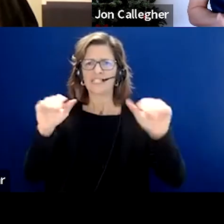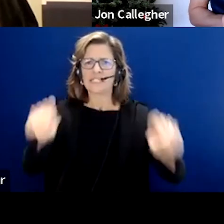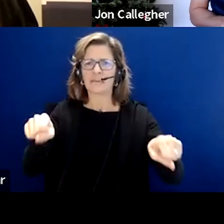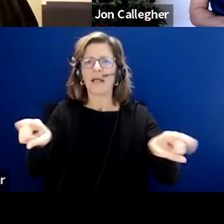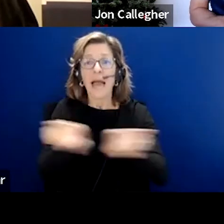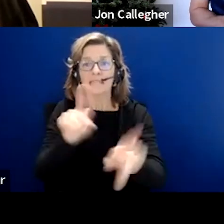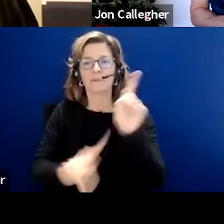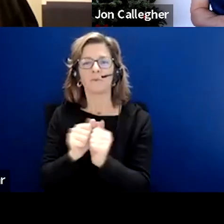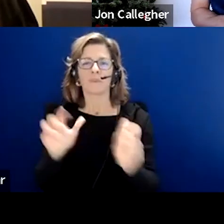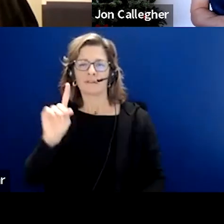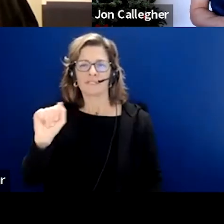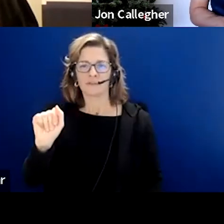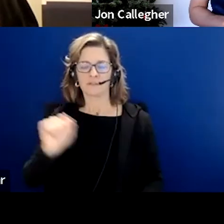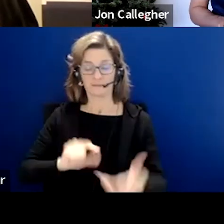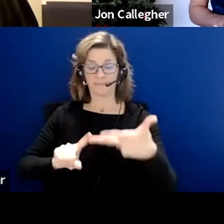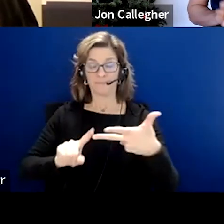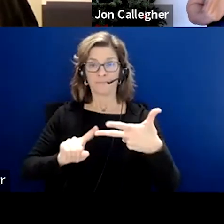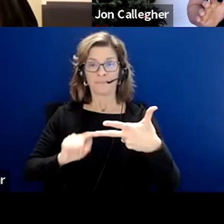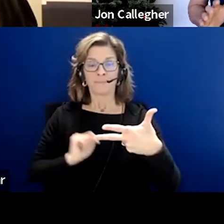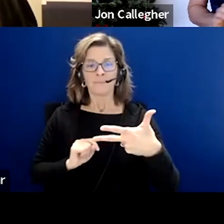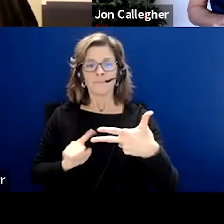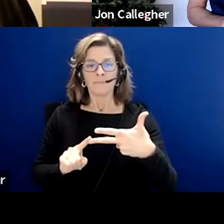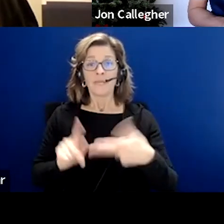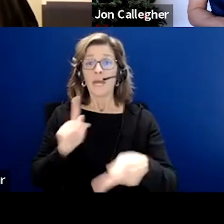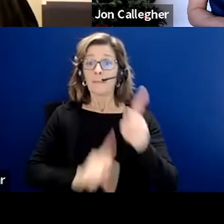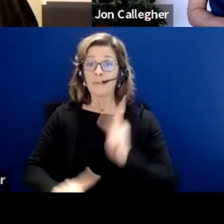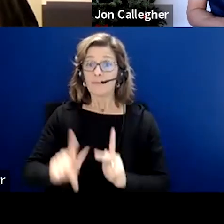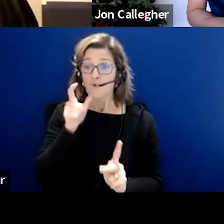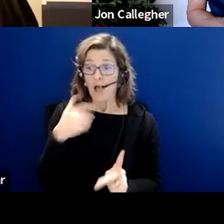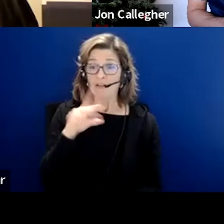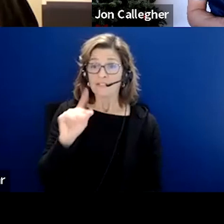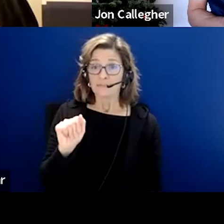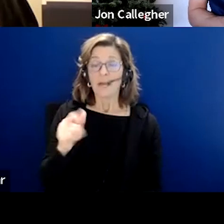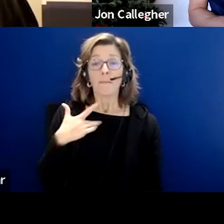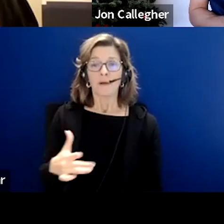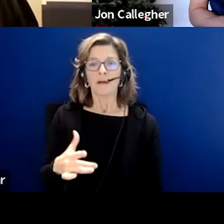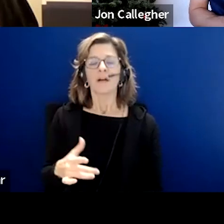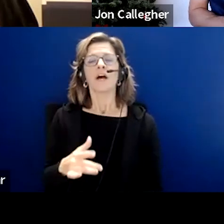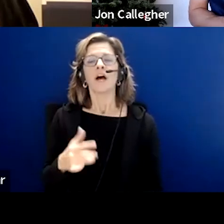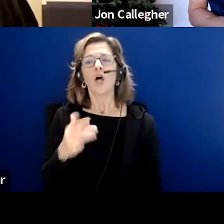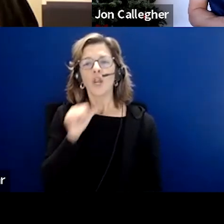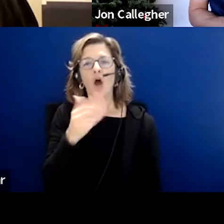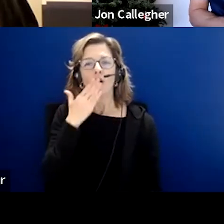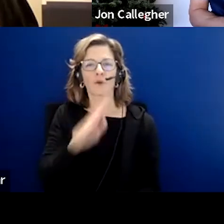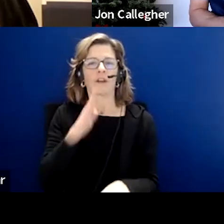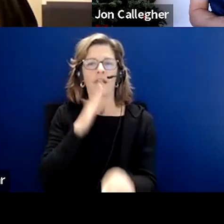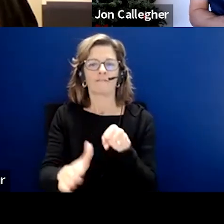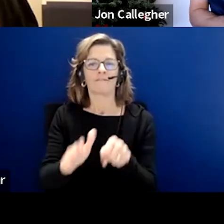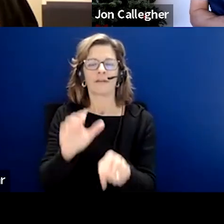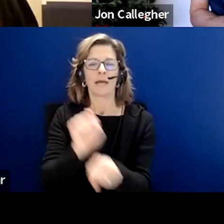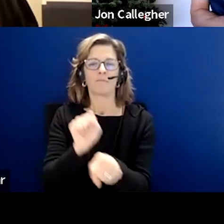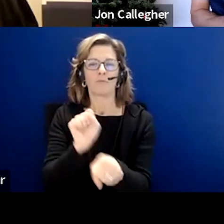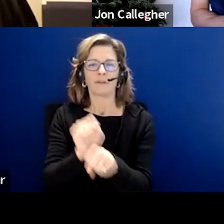most persons with disabilities are, quote, underemployed, unquote. They are capable of doing much more than